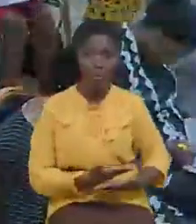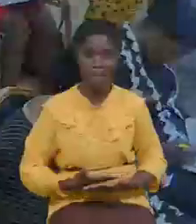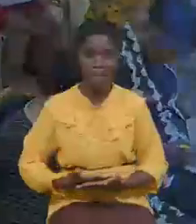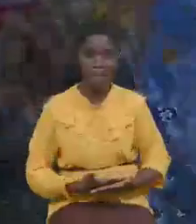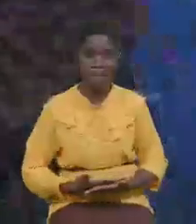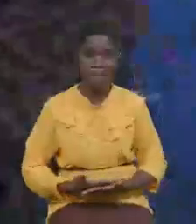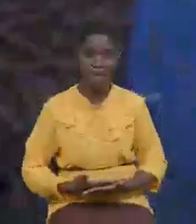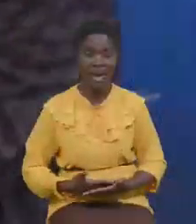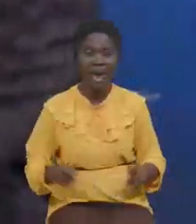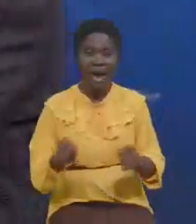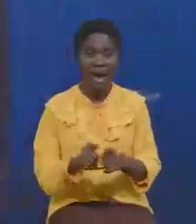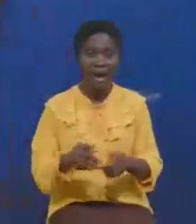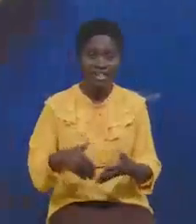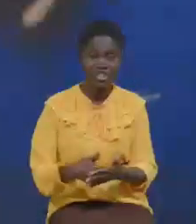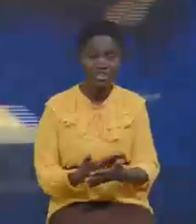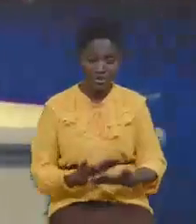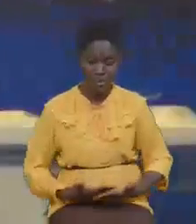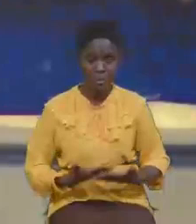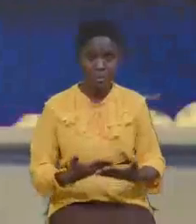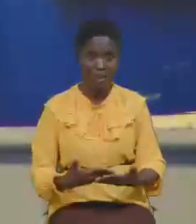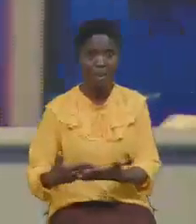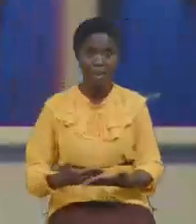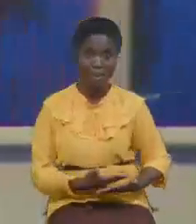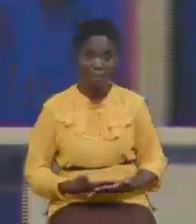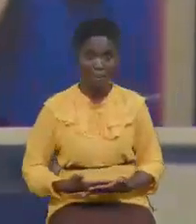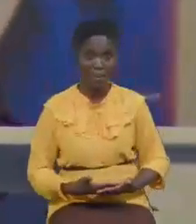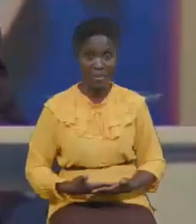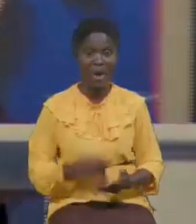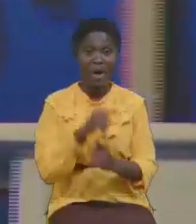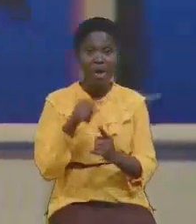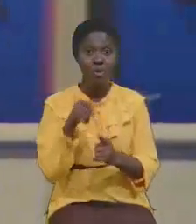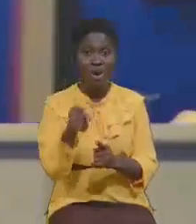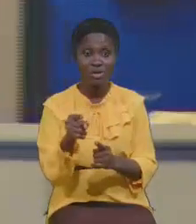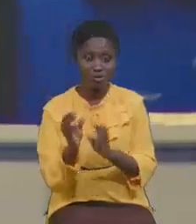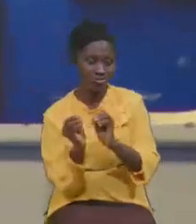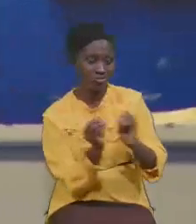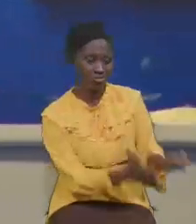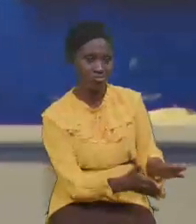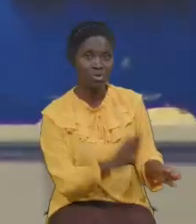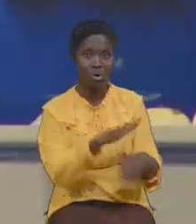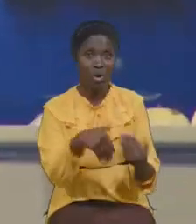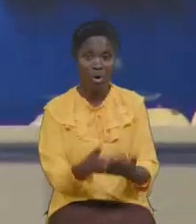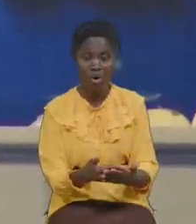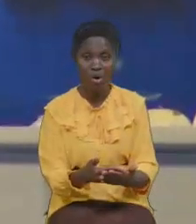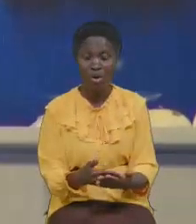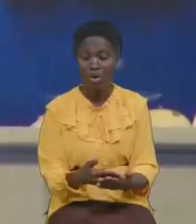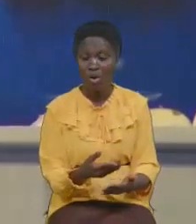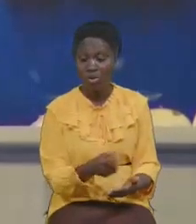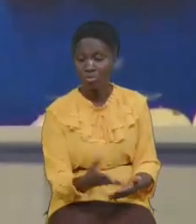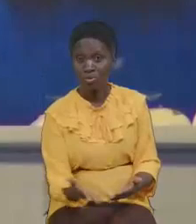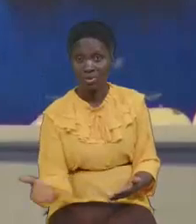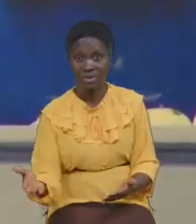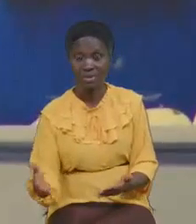as newborn babes, when you lay all those things aside, you'll be born